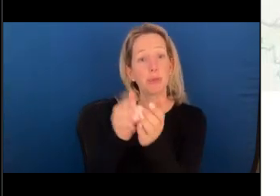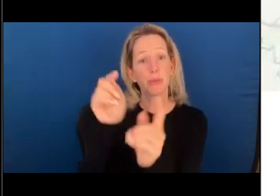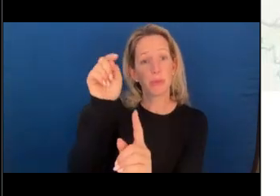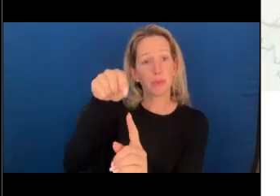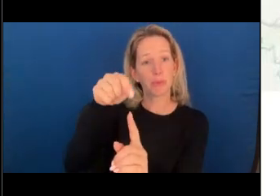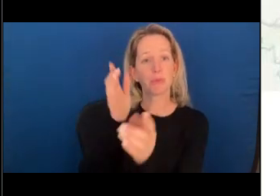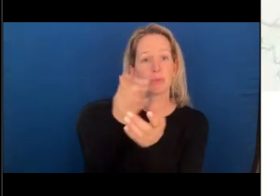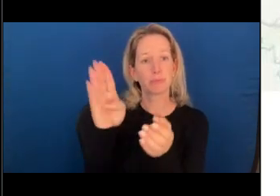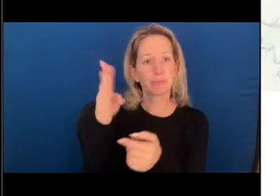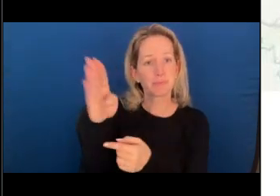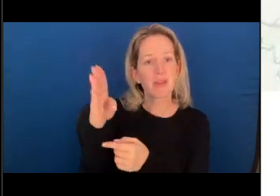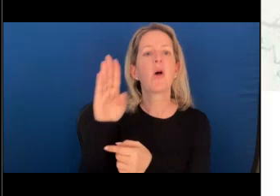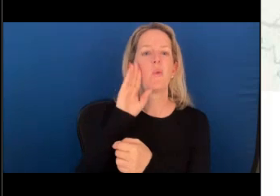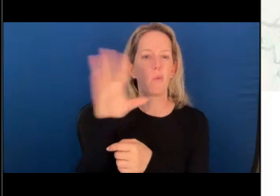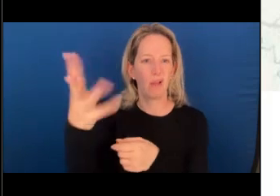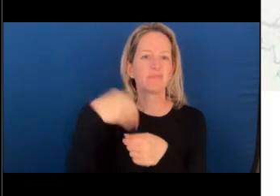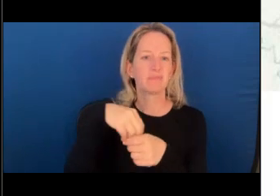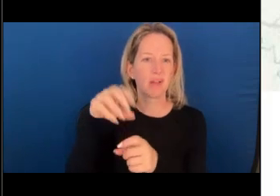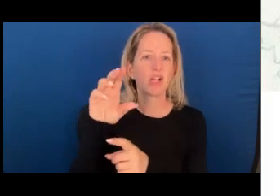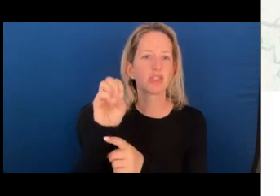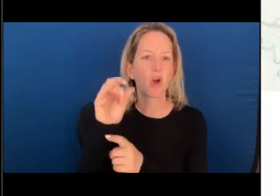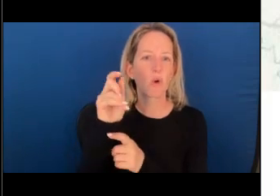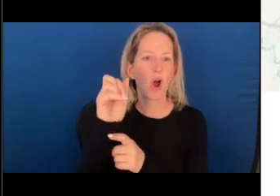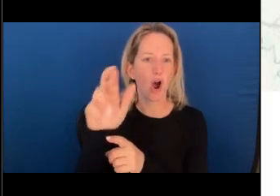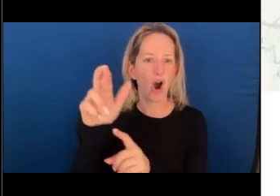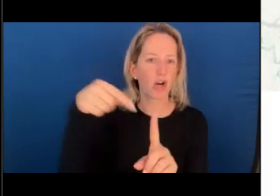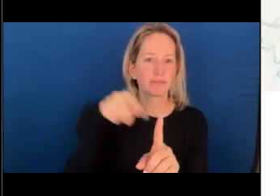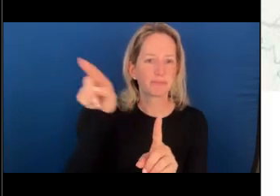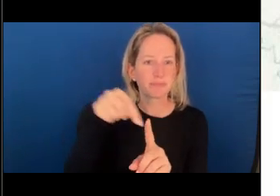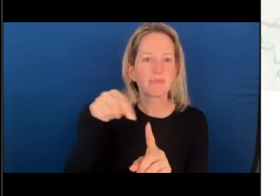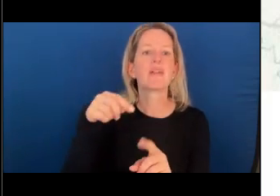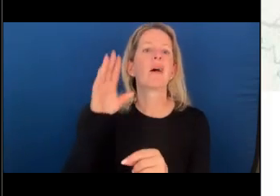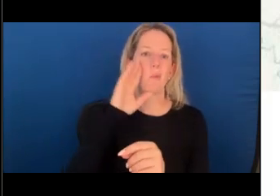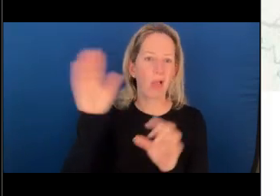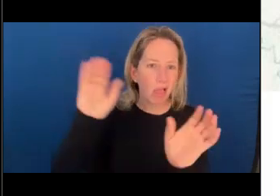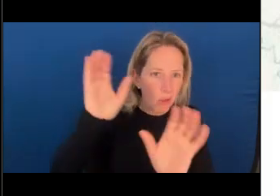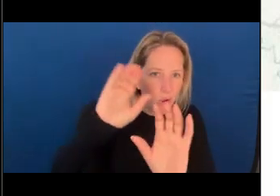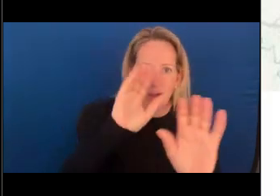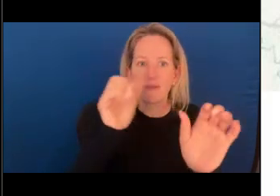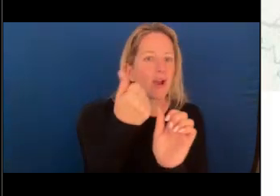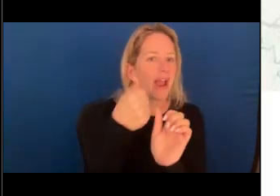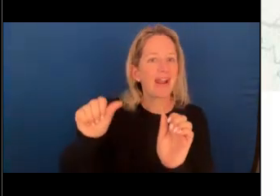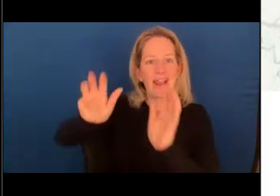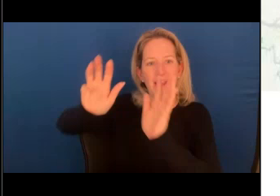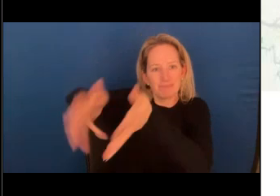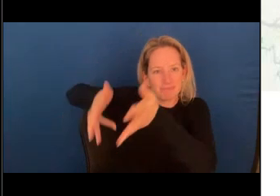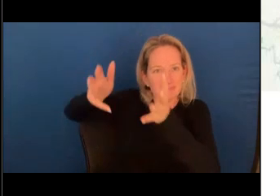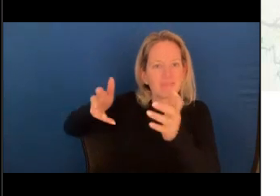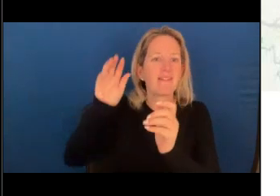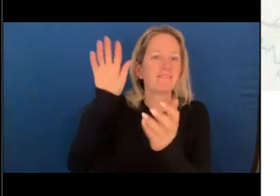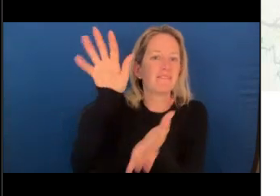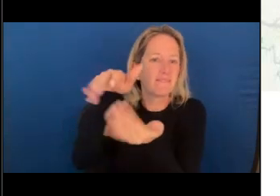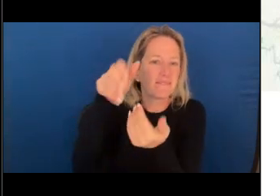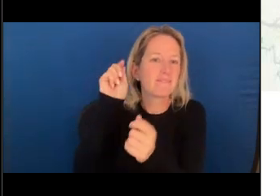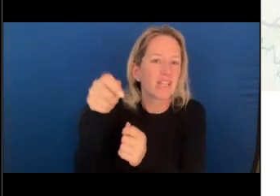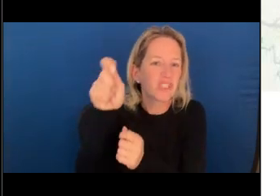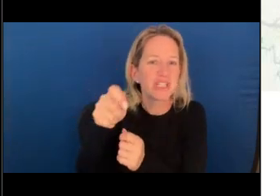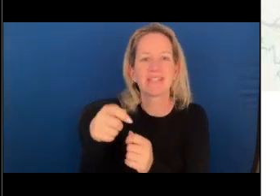map the seafloor to look for derelict fishing gear, fish like lobster pots, or abandoned vessels that have been submerged. Next